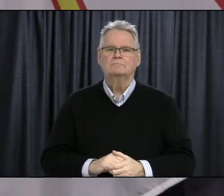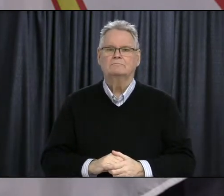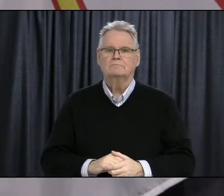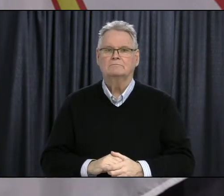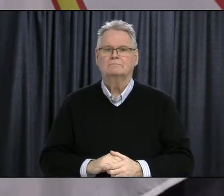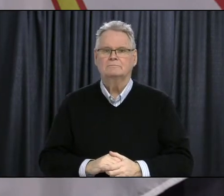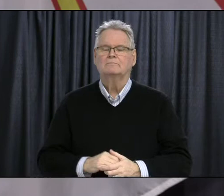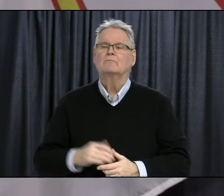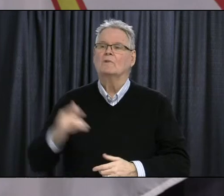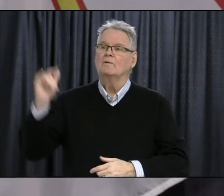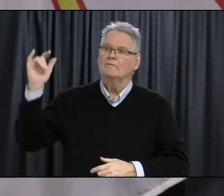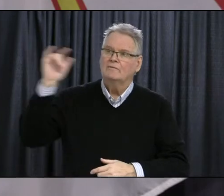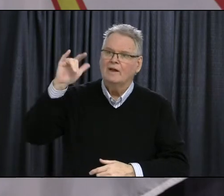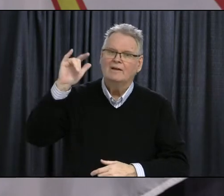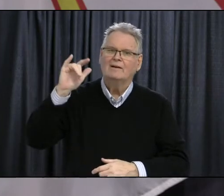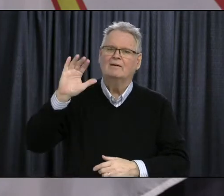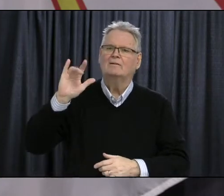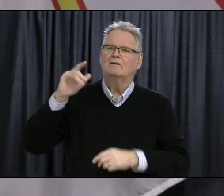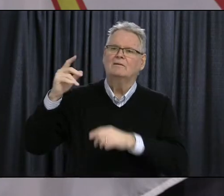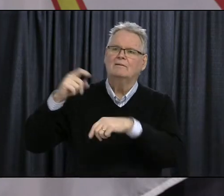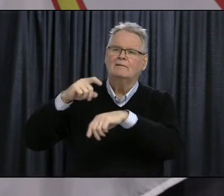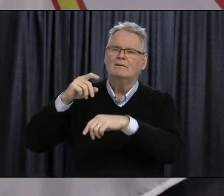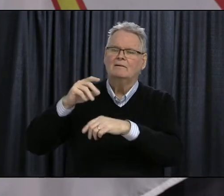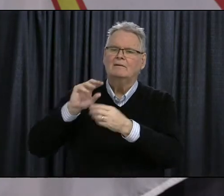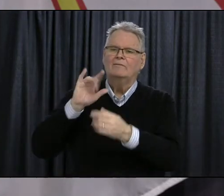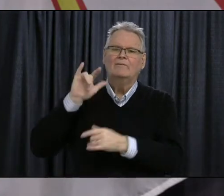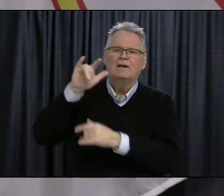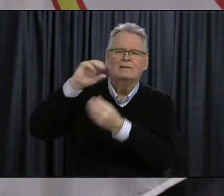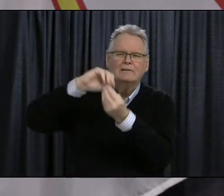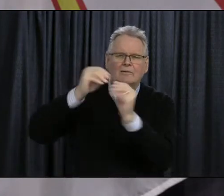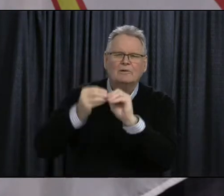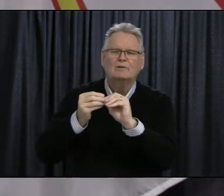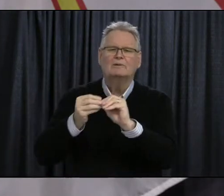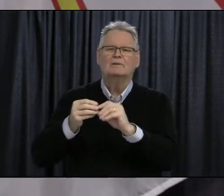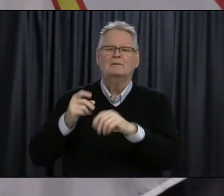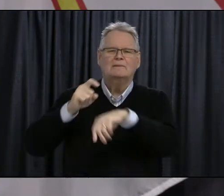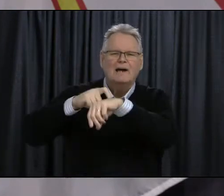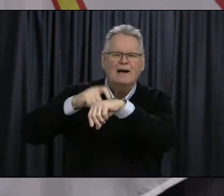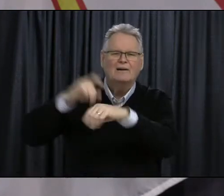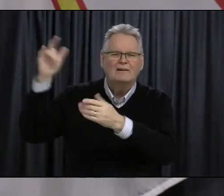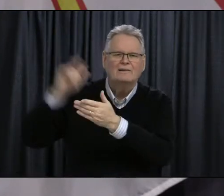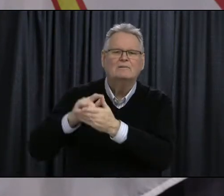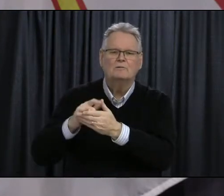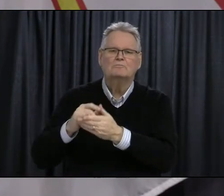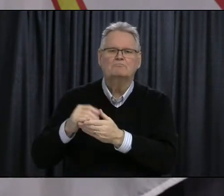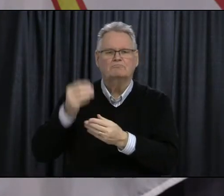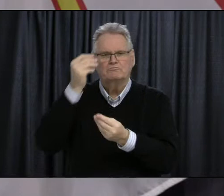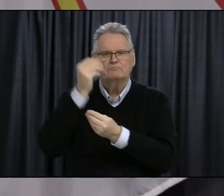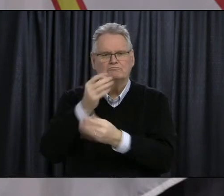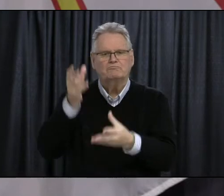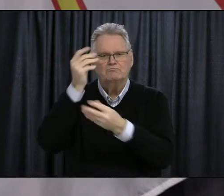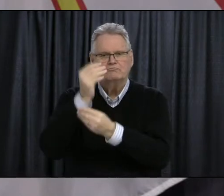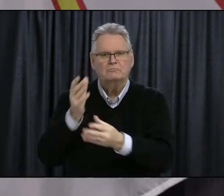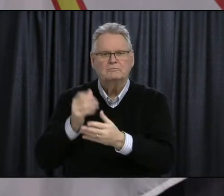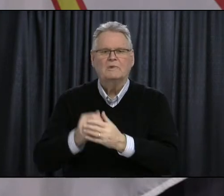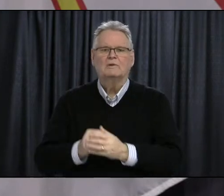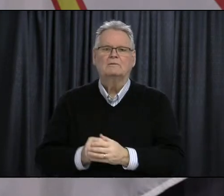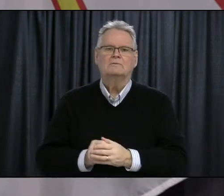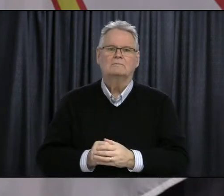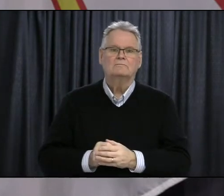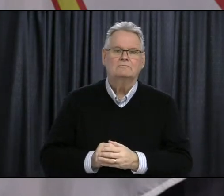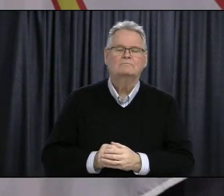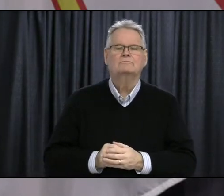other advisories in the past, with regard to retail places and things like that, we will make the announcement if it is